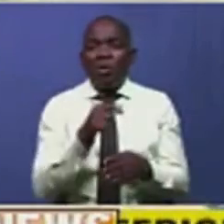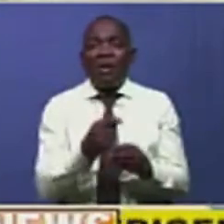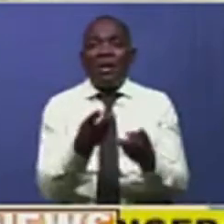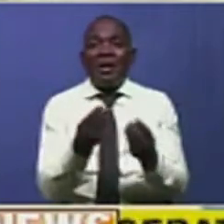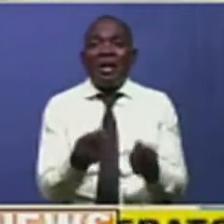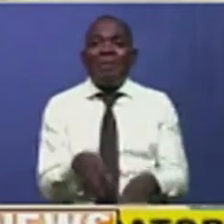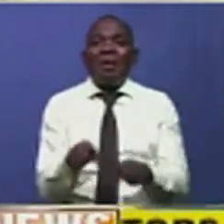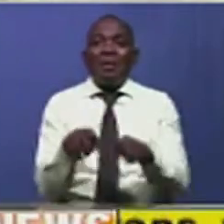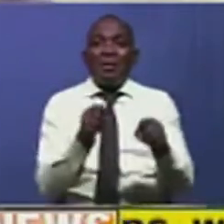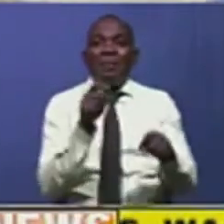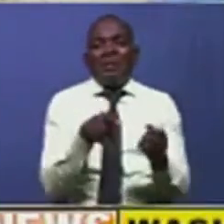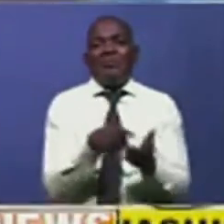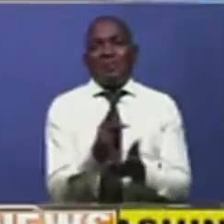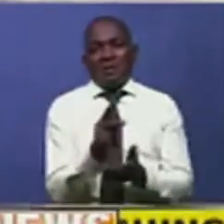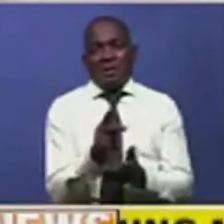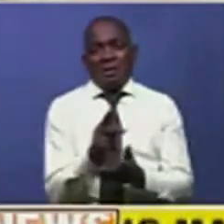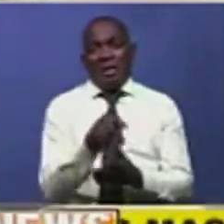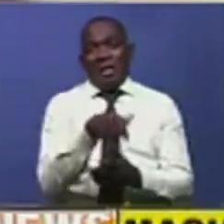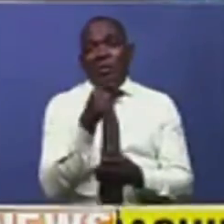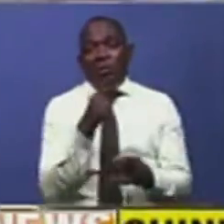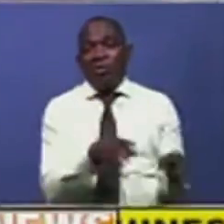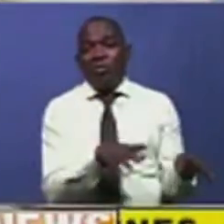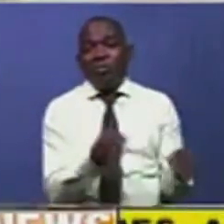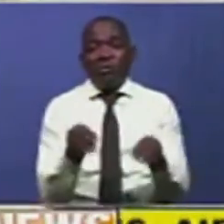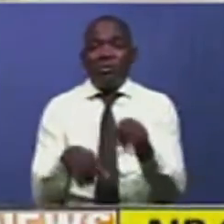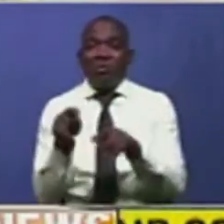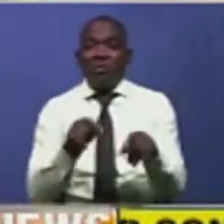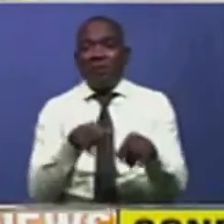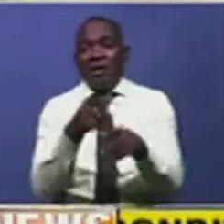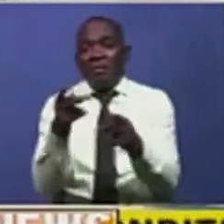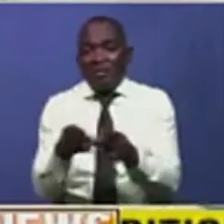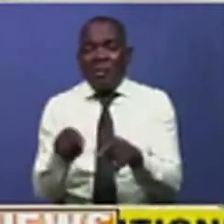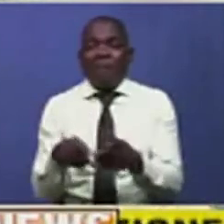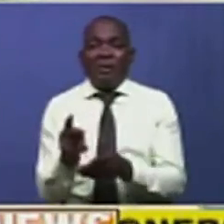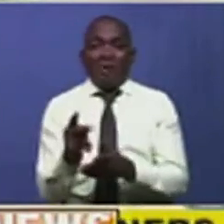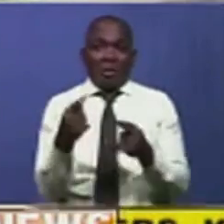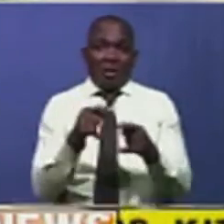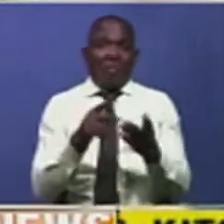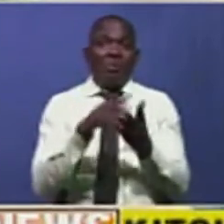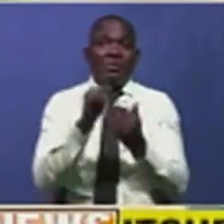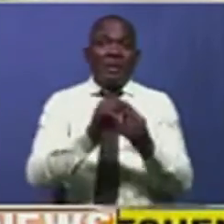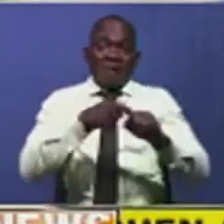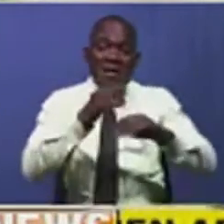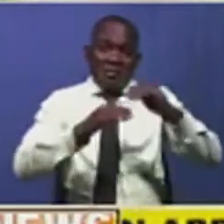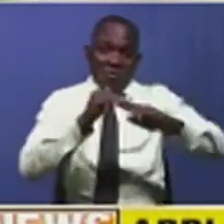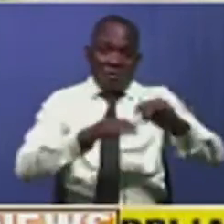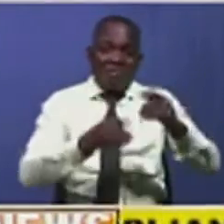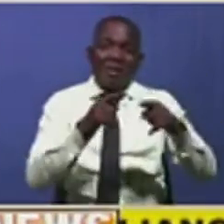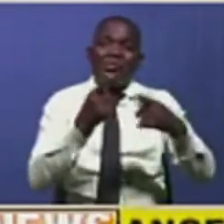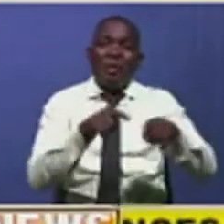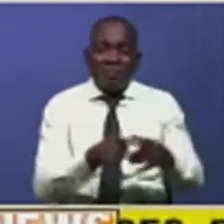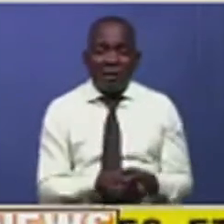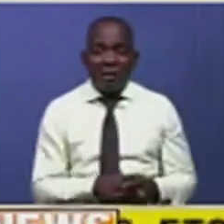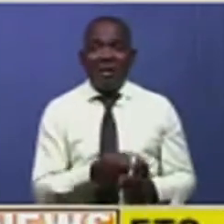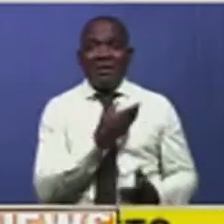their lands, and then their resettlement. And then when the physical construction is going to start.